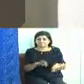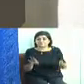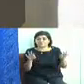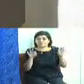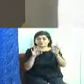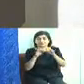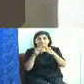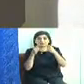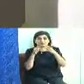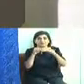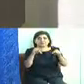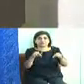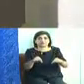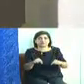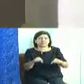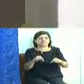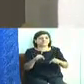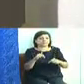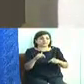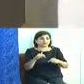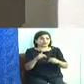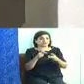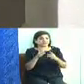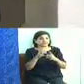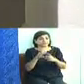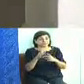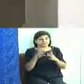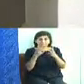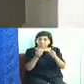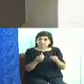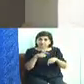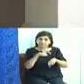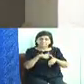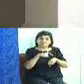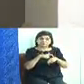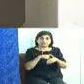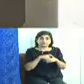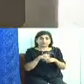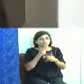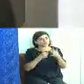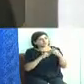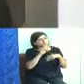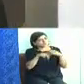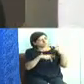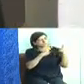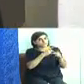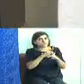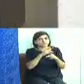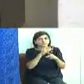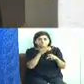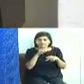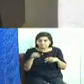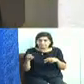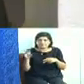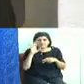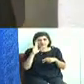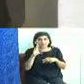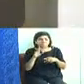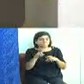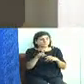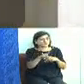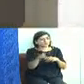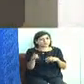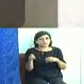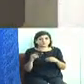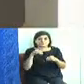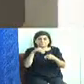this tender time of transition. What kind of seeds will you sow?